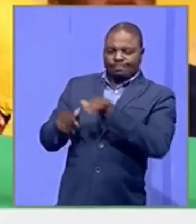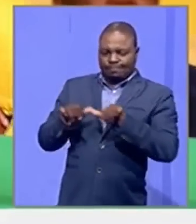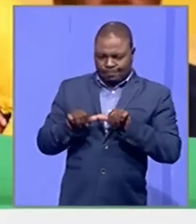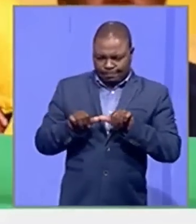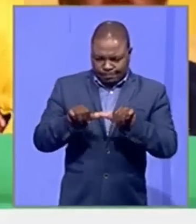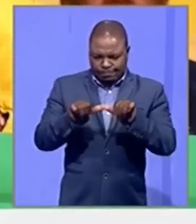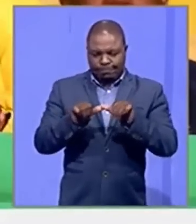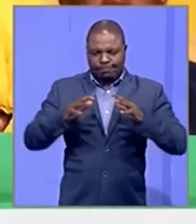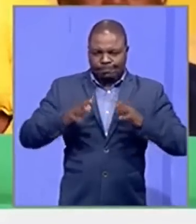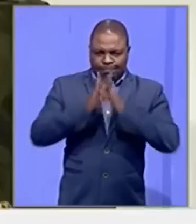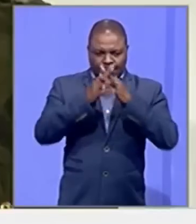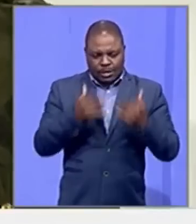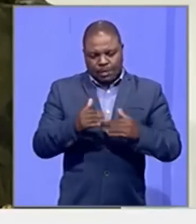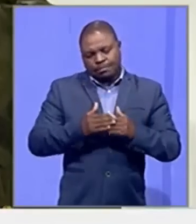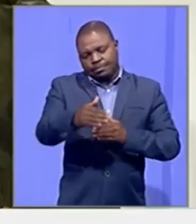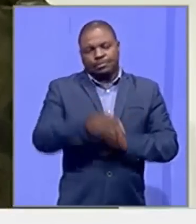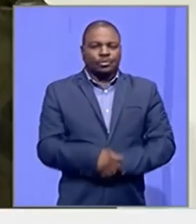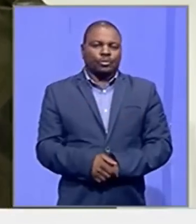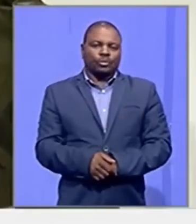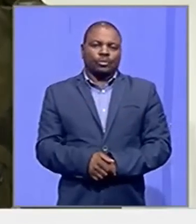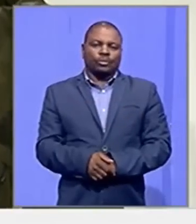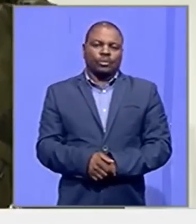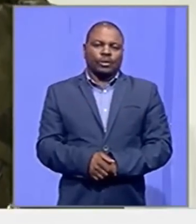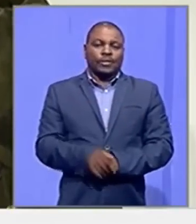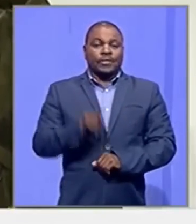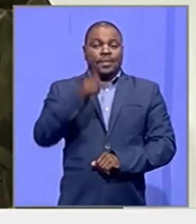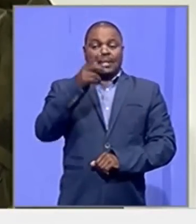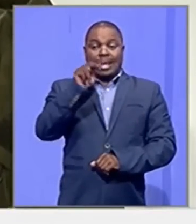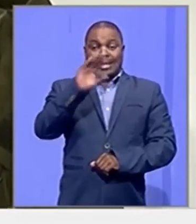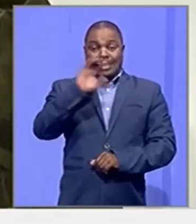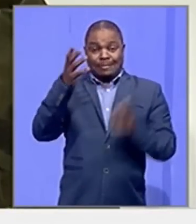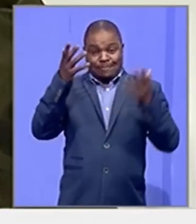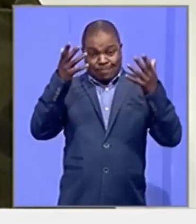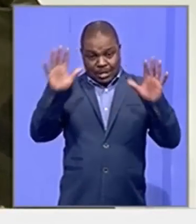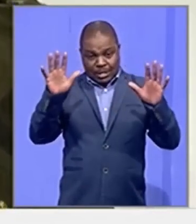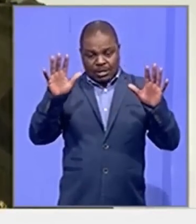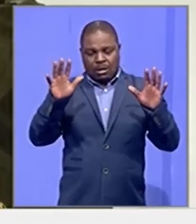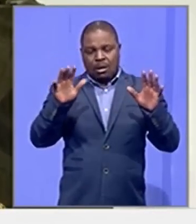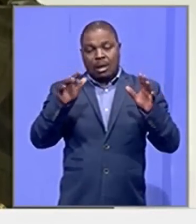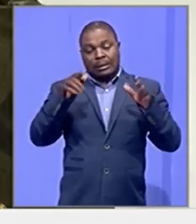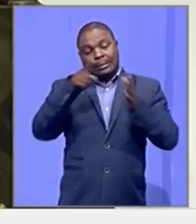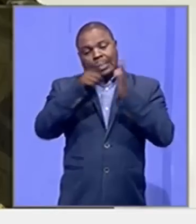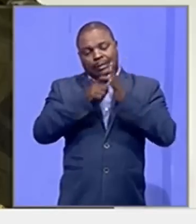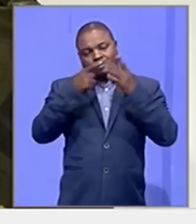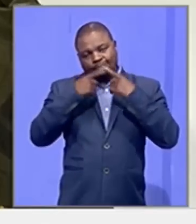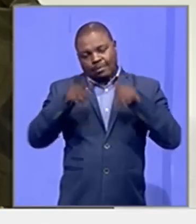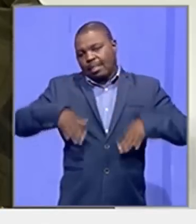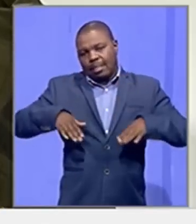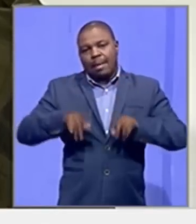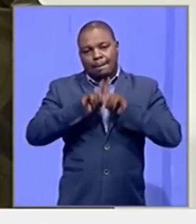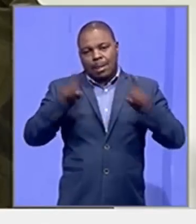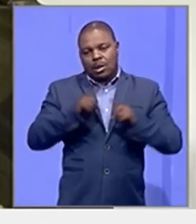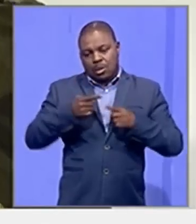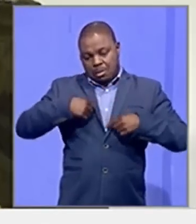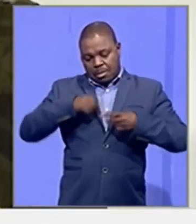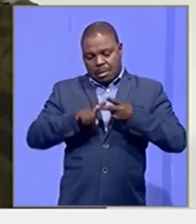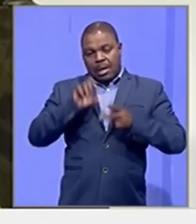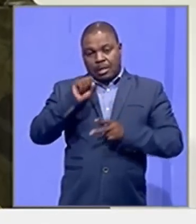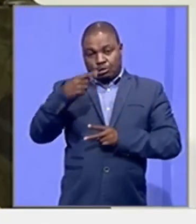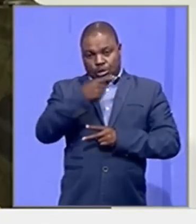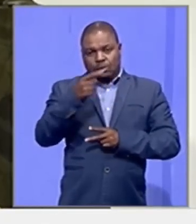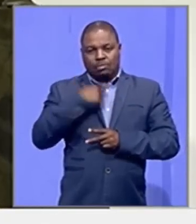ka gare ga Liki. Immediately after our first NEC, we have not yet decided on the date. We'll go, myself and the SG,